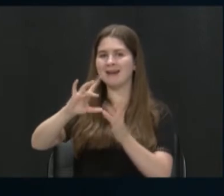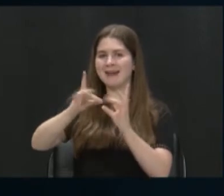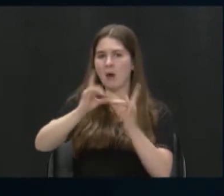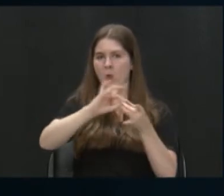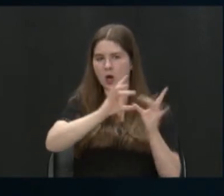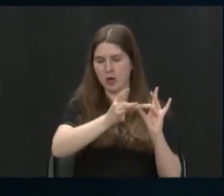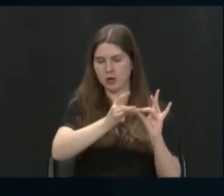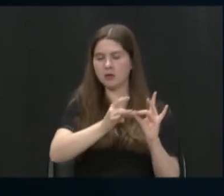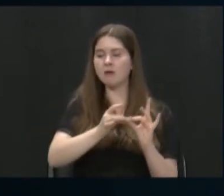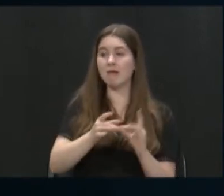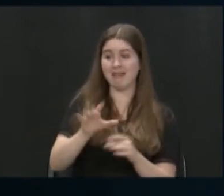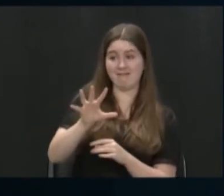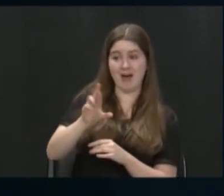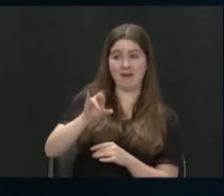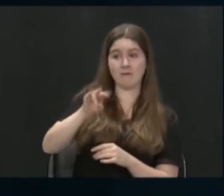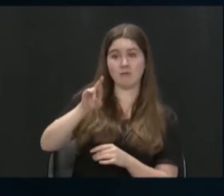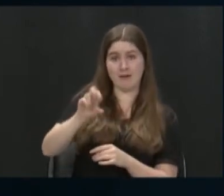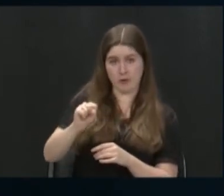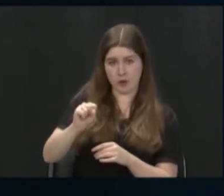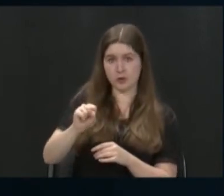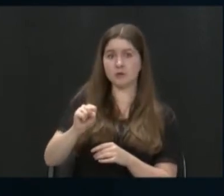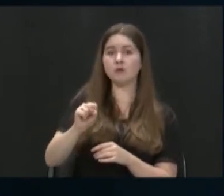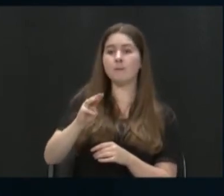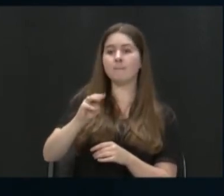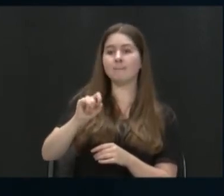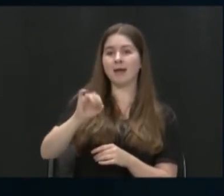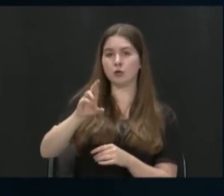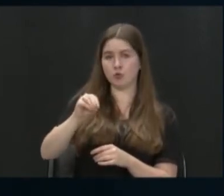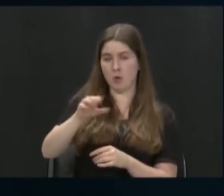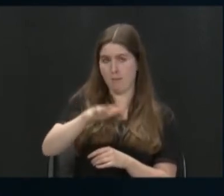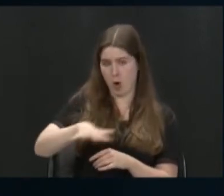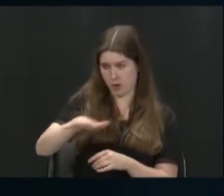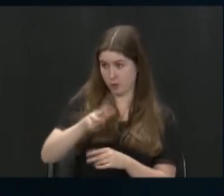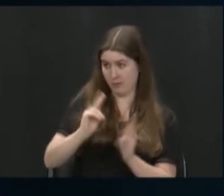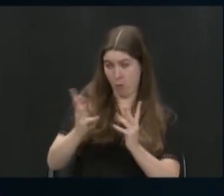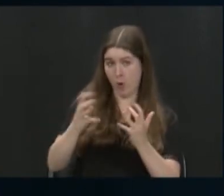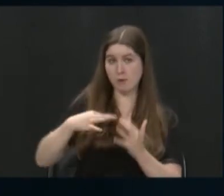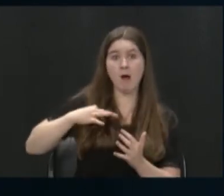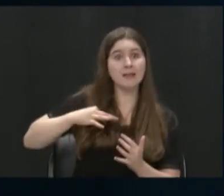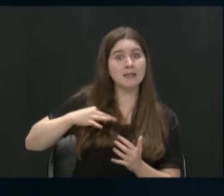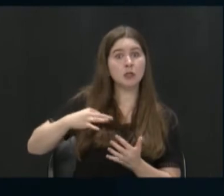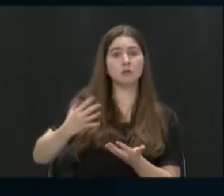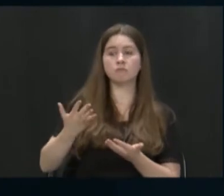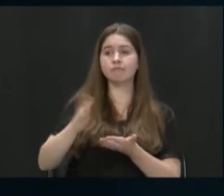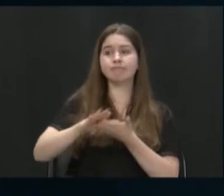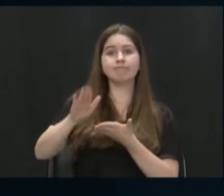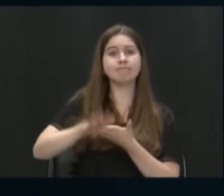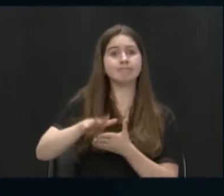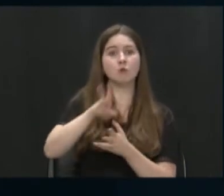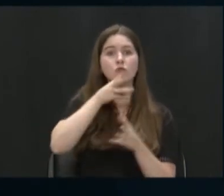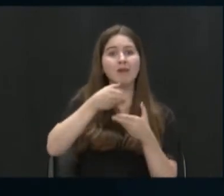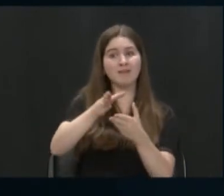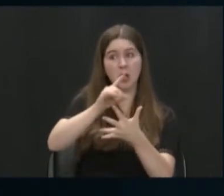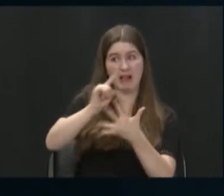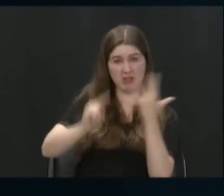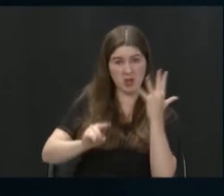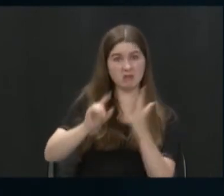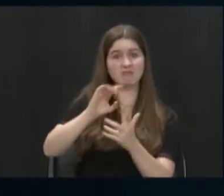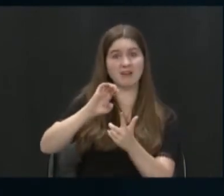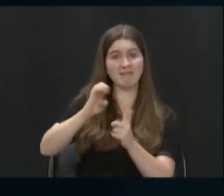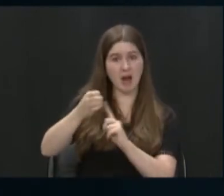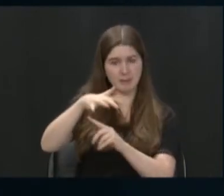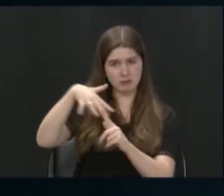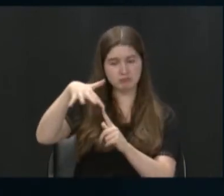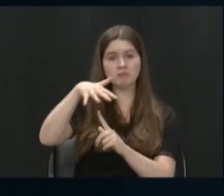Metro Parks. So if people are looking to volunteer to do some sort of river cleanup or to, in other ways, environmental kind of sustainability,